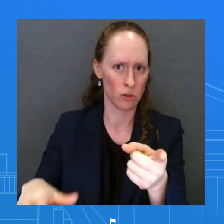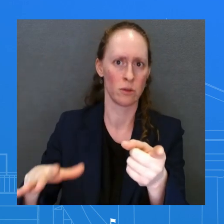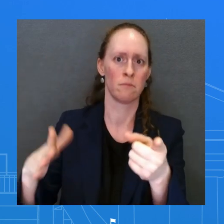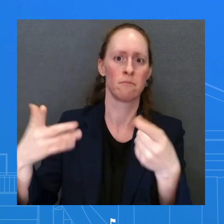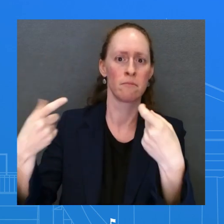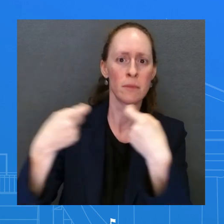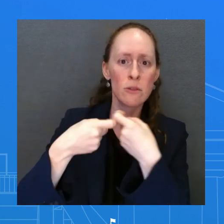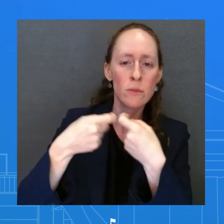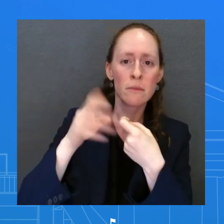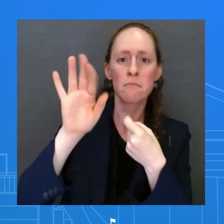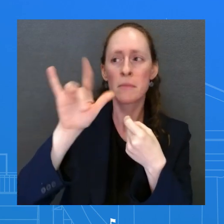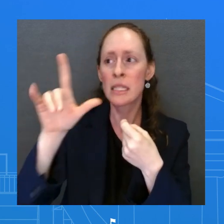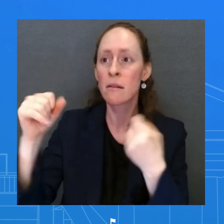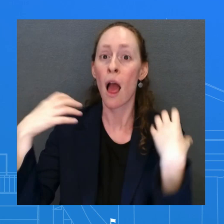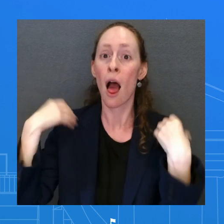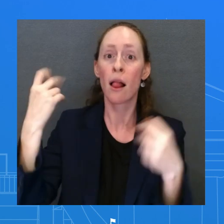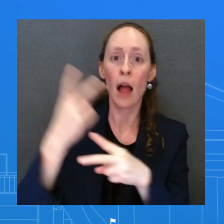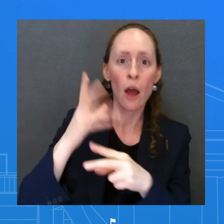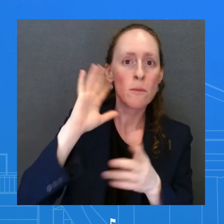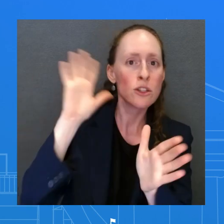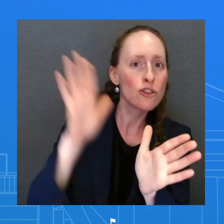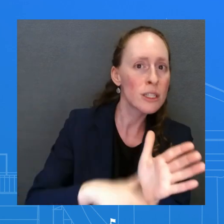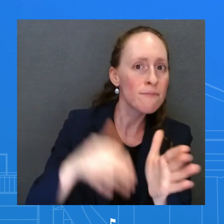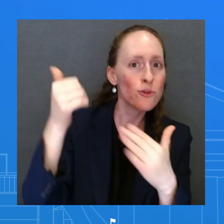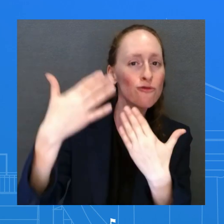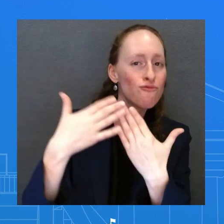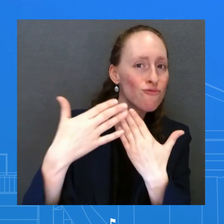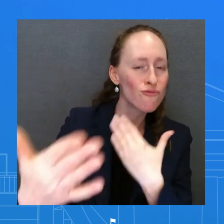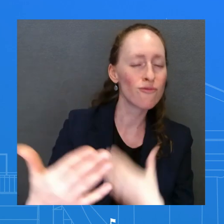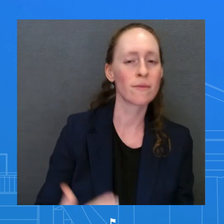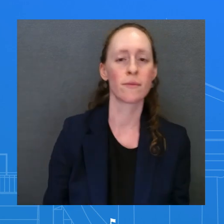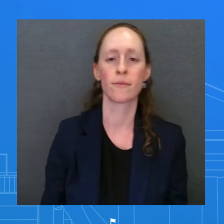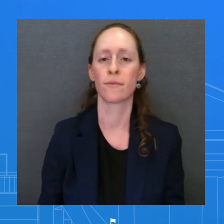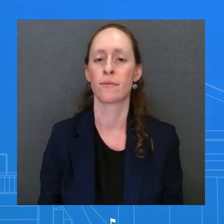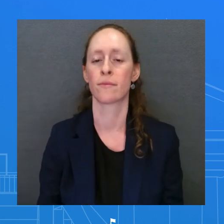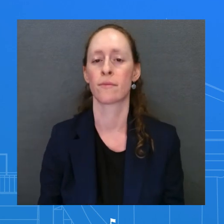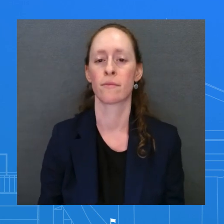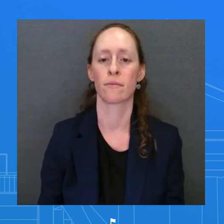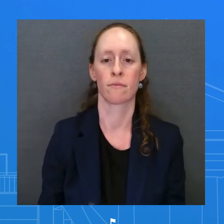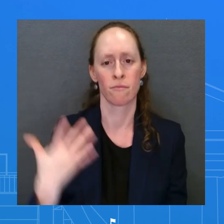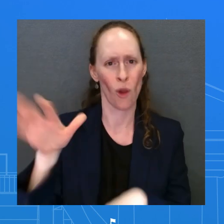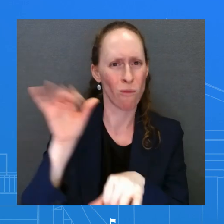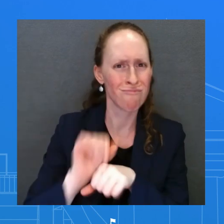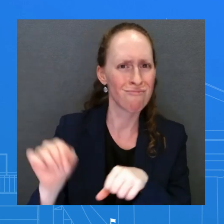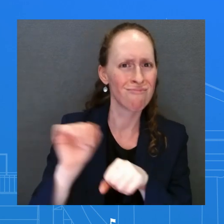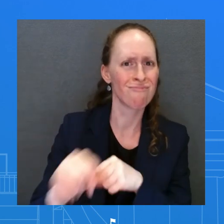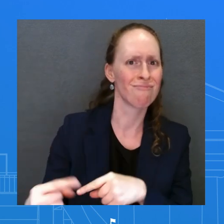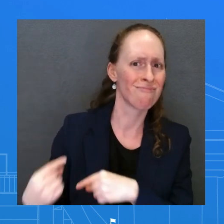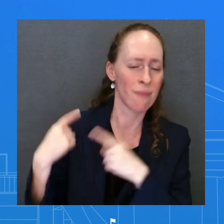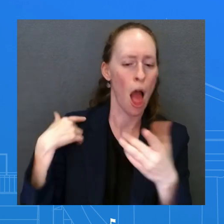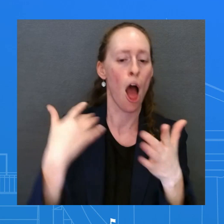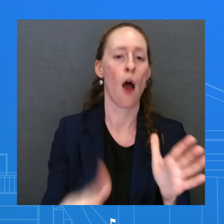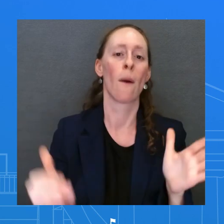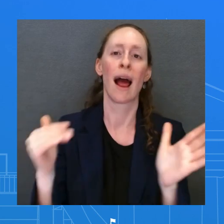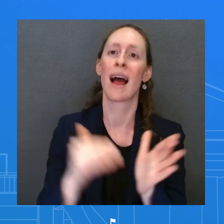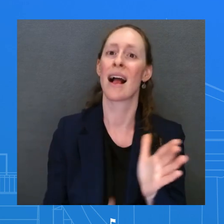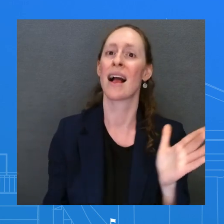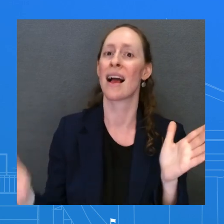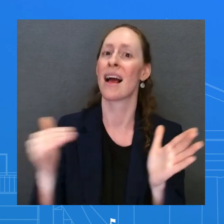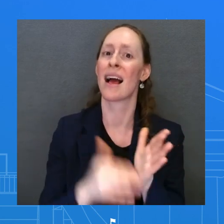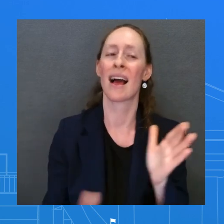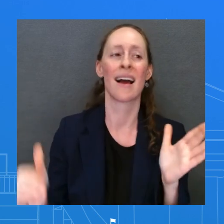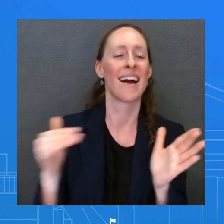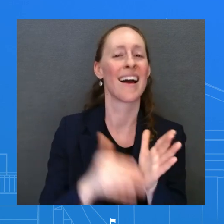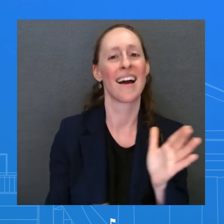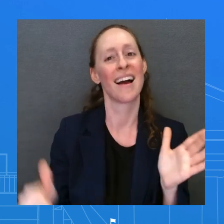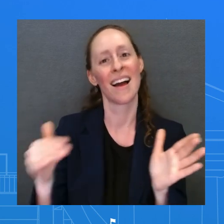here that he has done in the last 2 years that we have talked about over and over over and over again. Gives him an opportunity to do it in